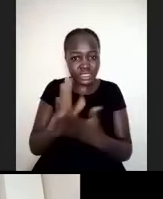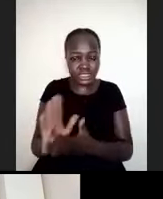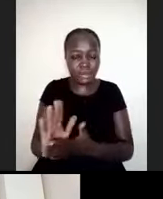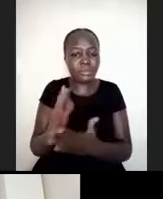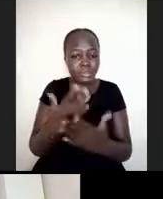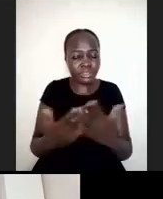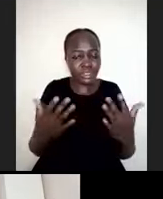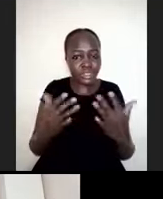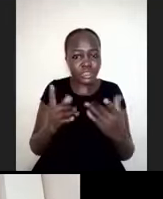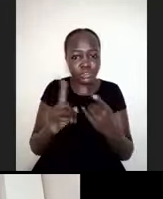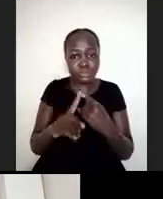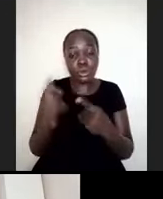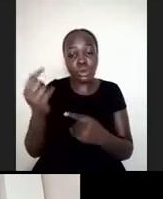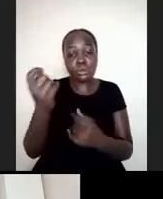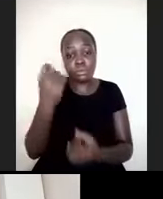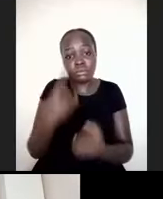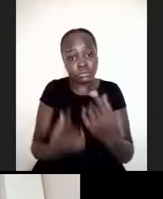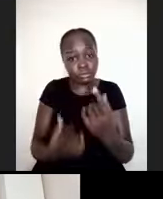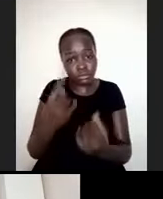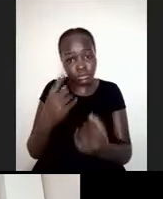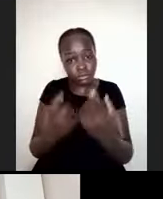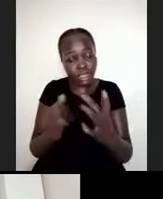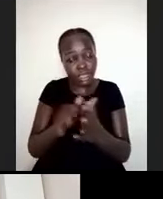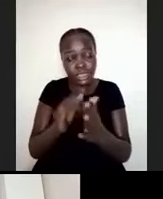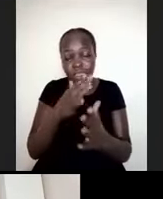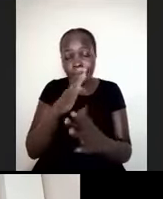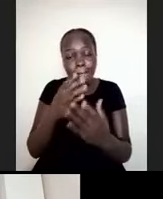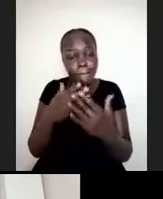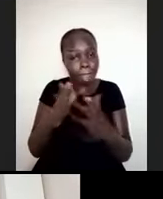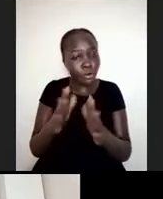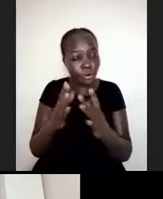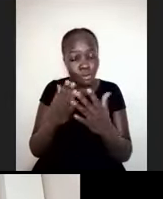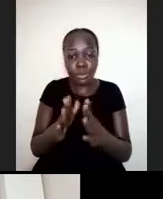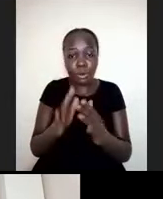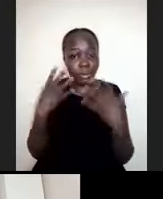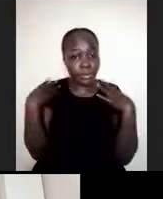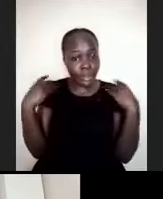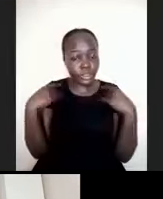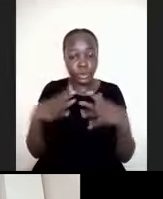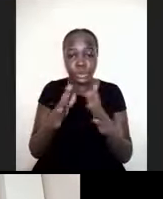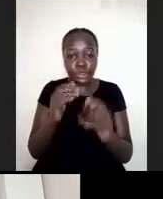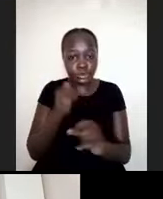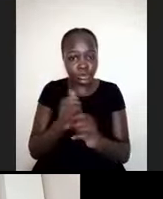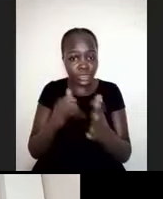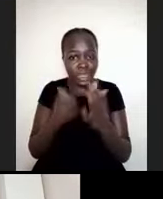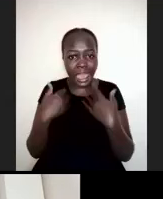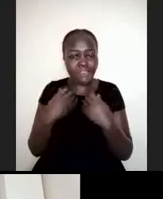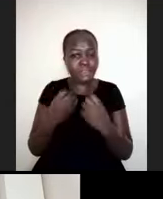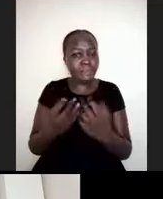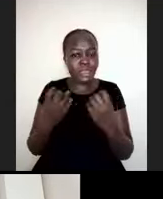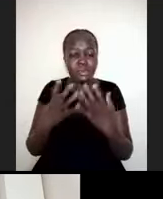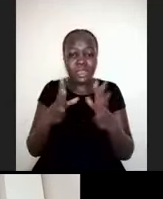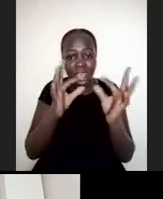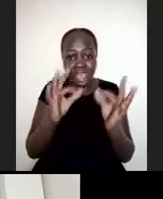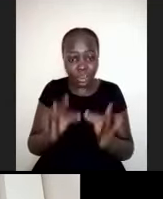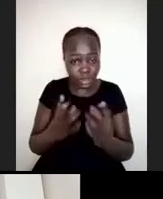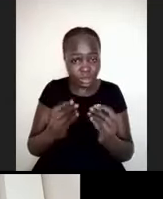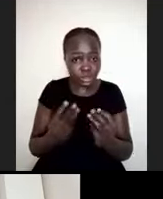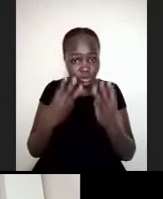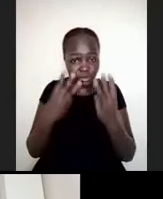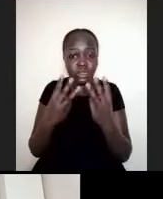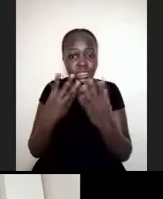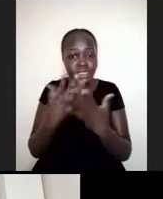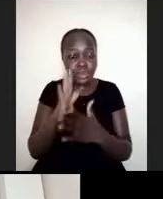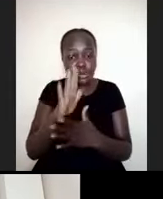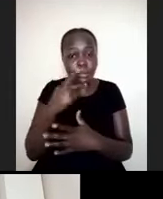your phone. In fact, that's the most practical way to do it. There are many accountability softwares. Some your parents have